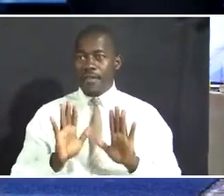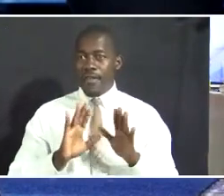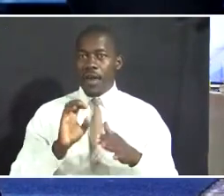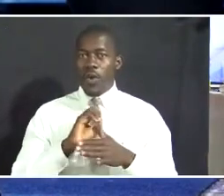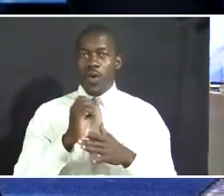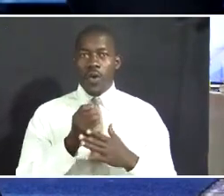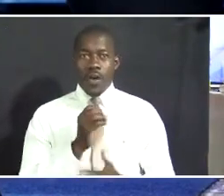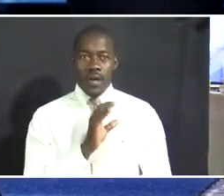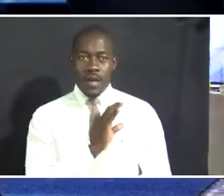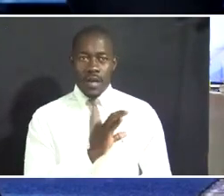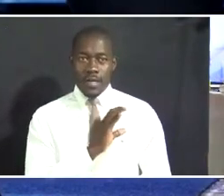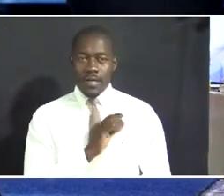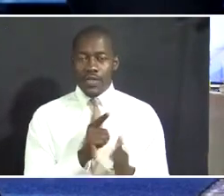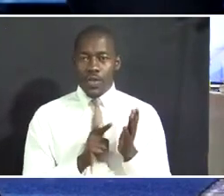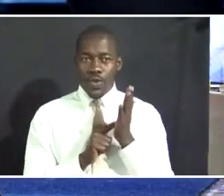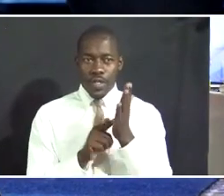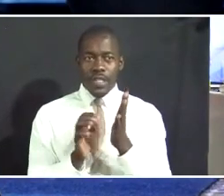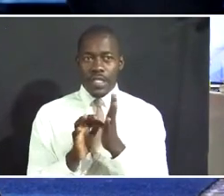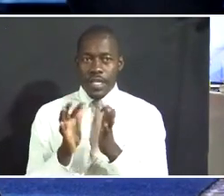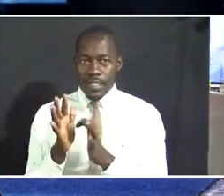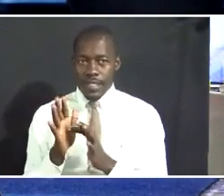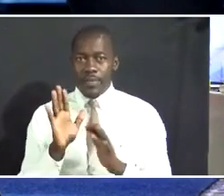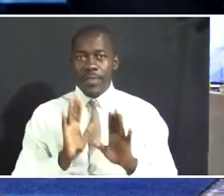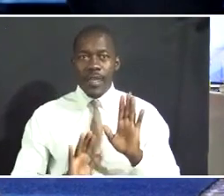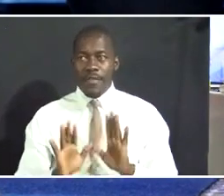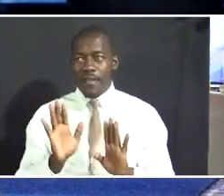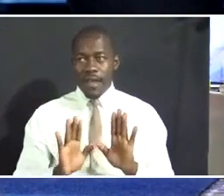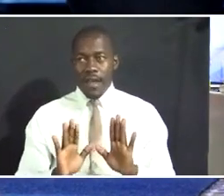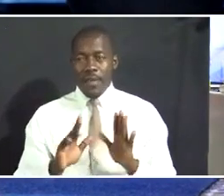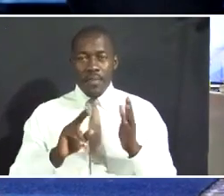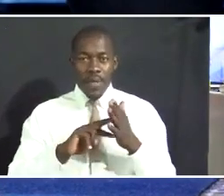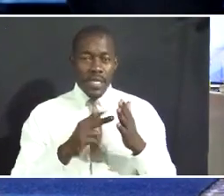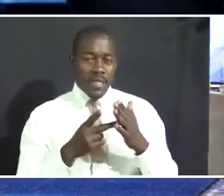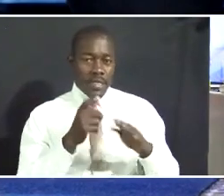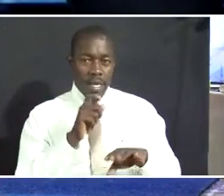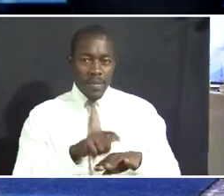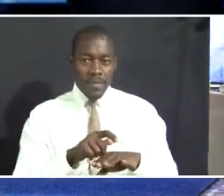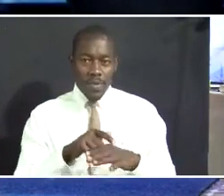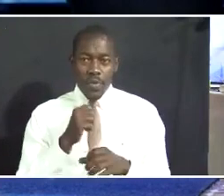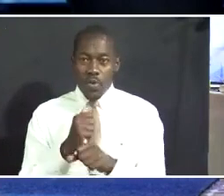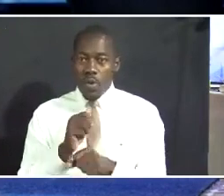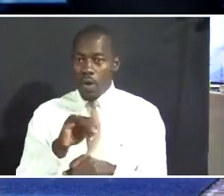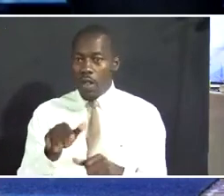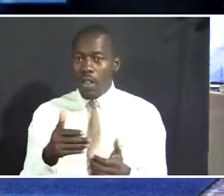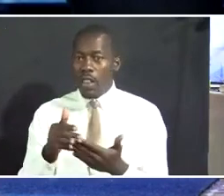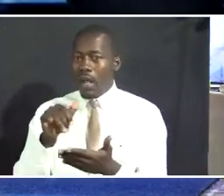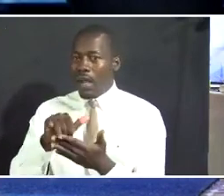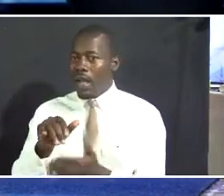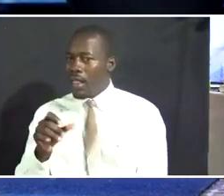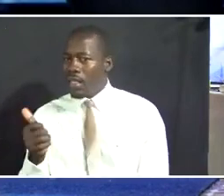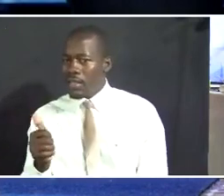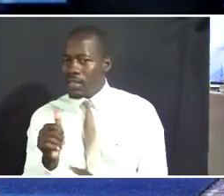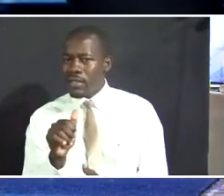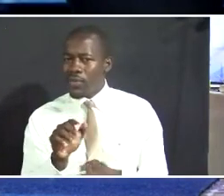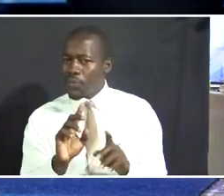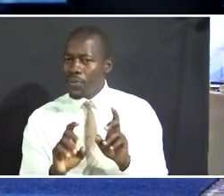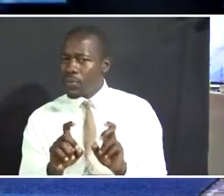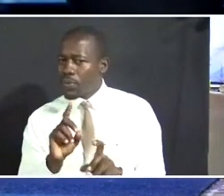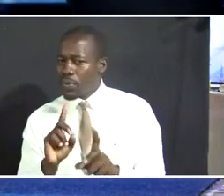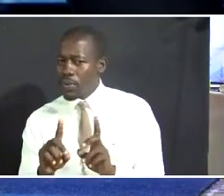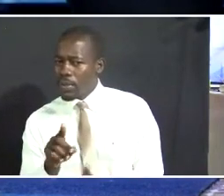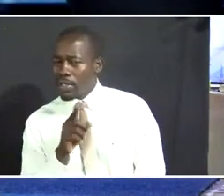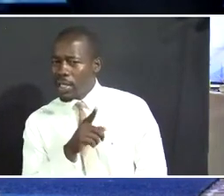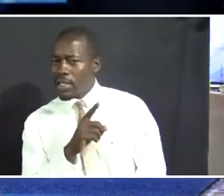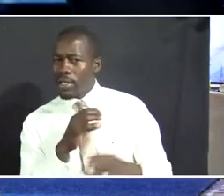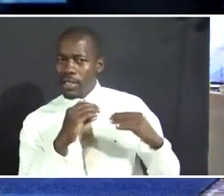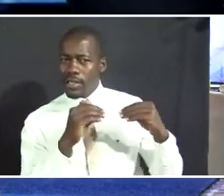to pray. Because when you do that, the others will be asking, this teacher does things